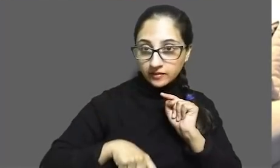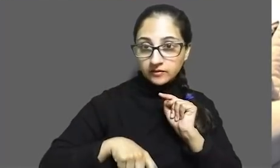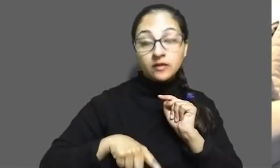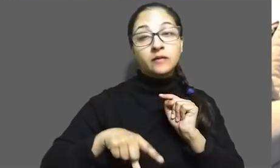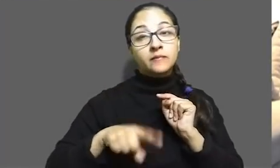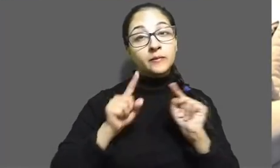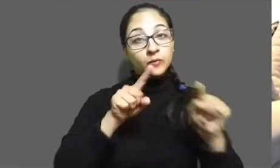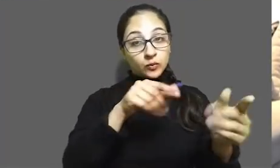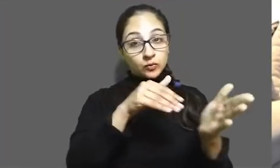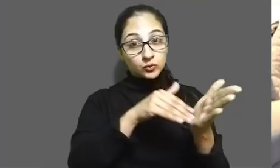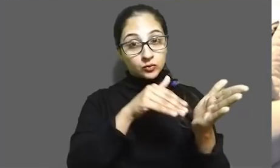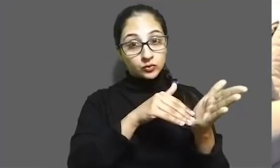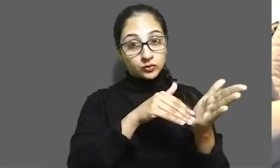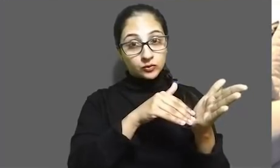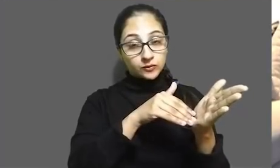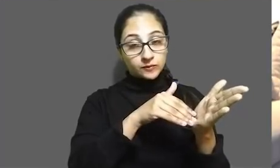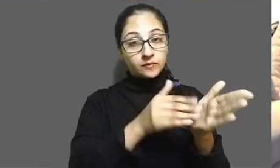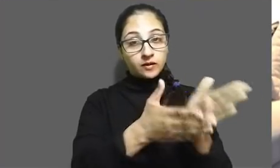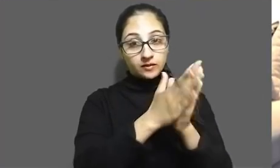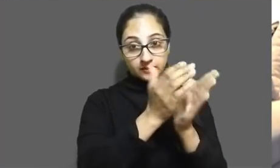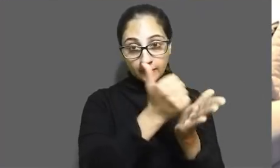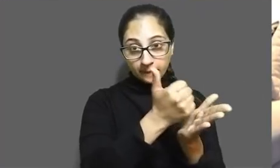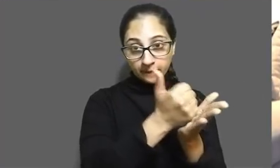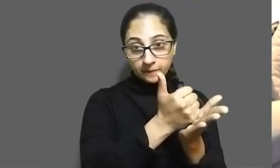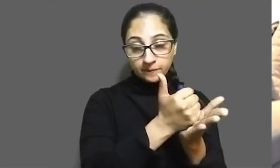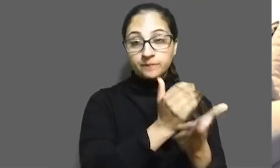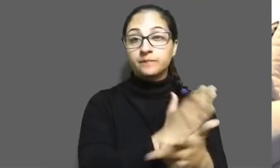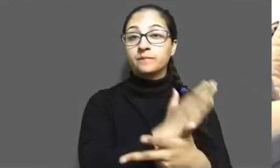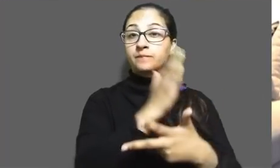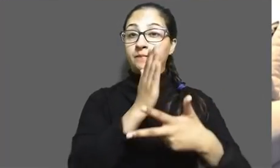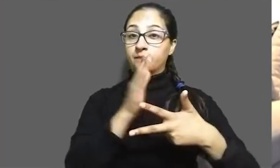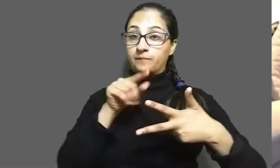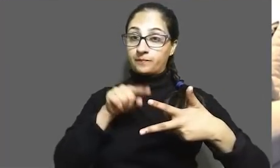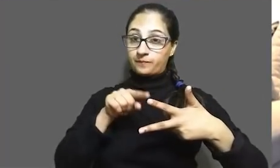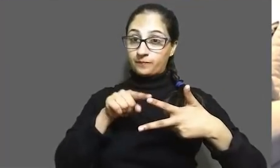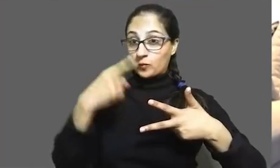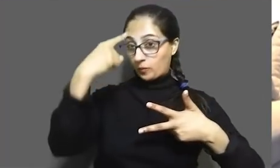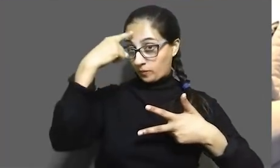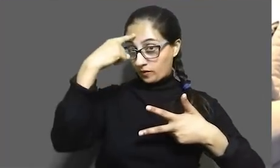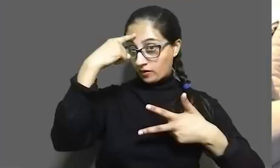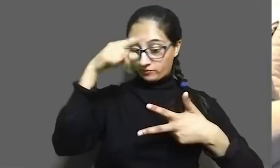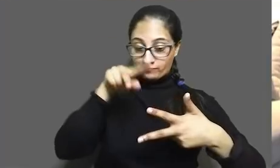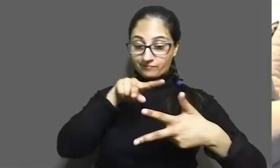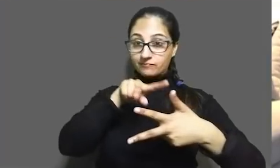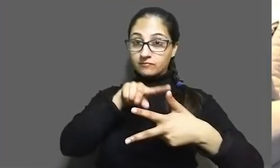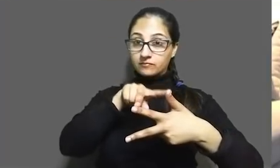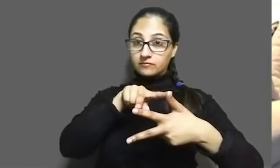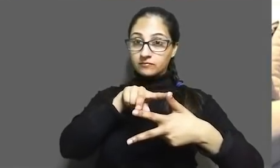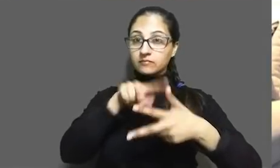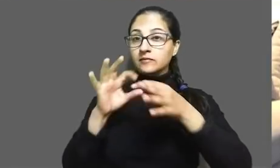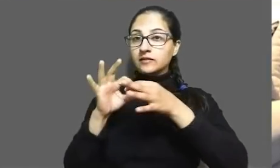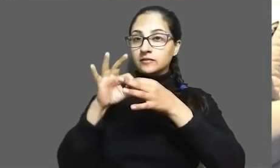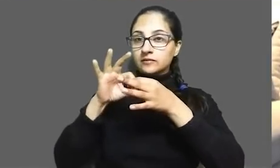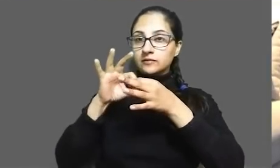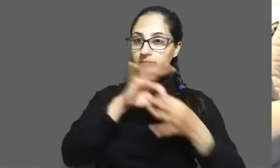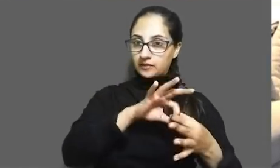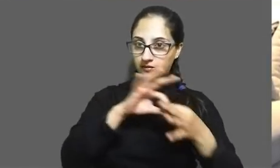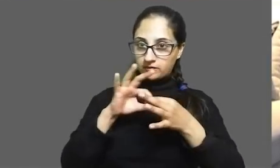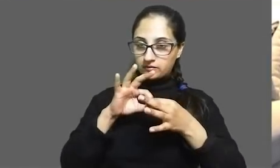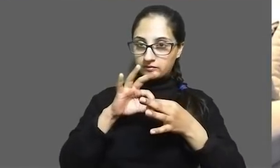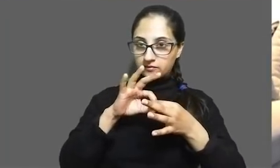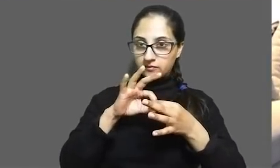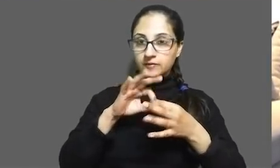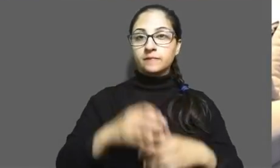To look after the body means to eat healthy, get enough sleep. If we're having trouble sleeping, we